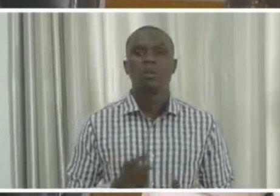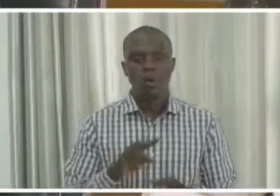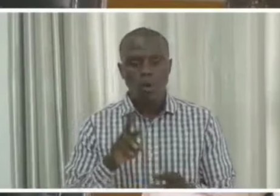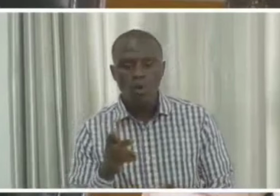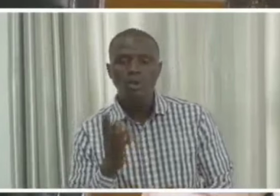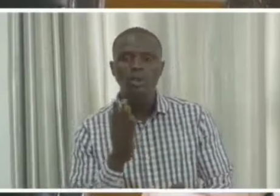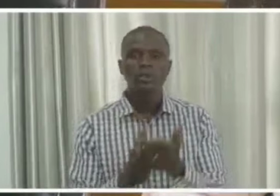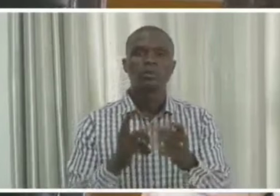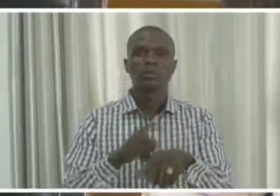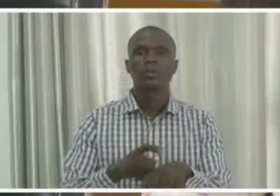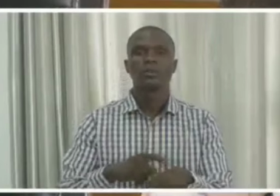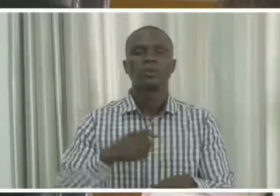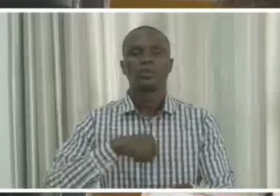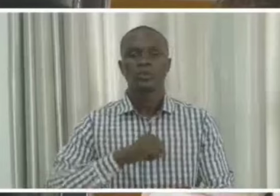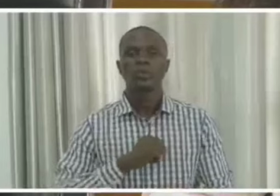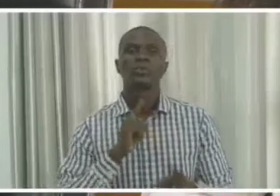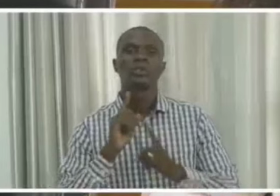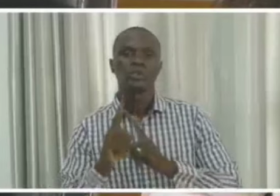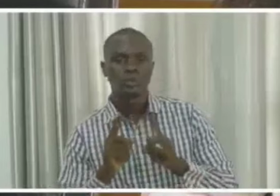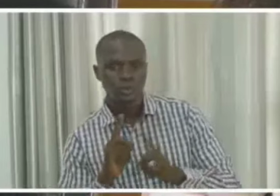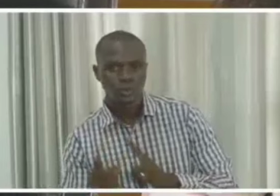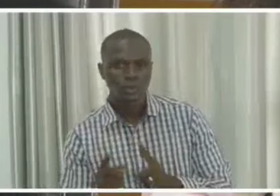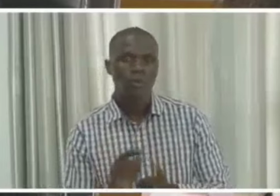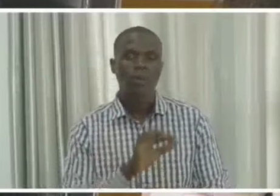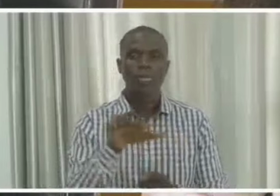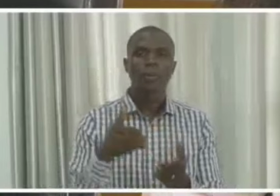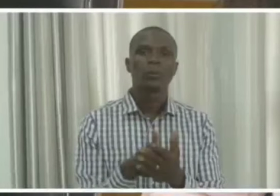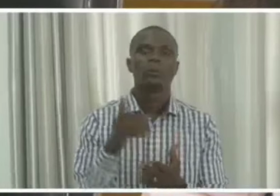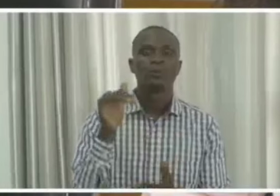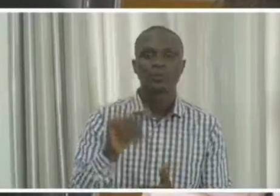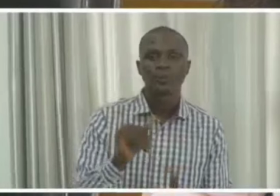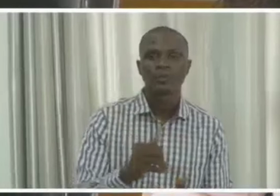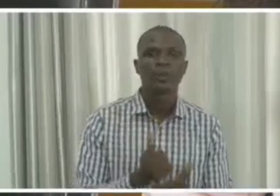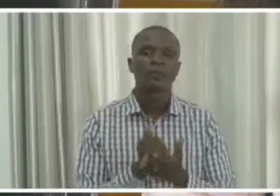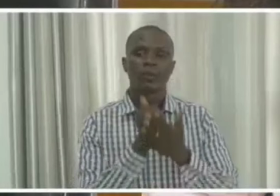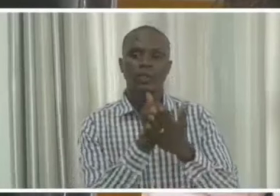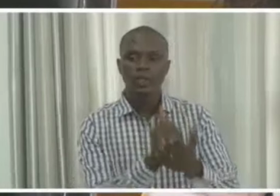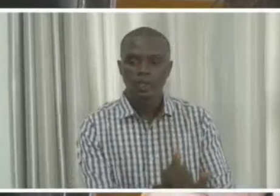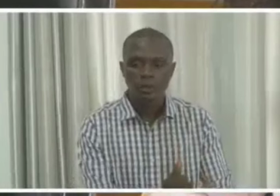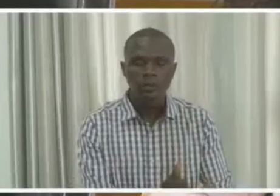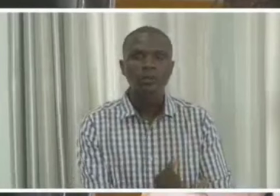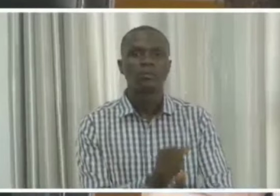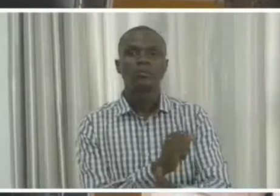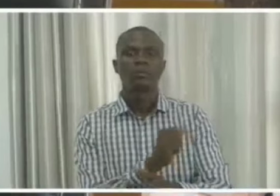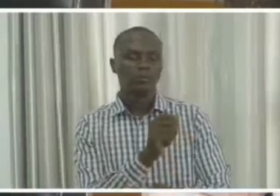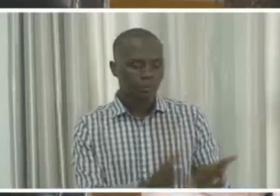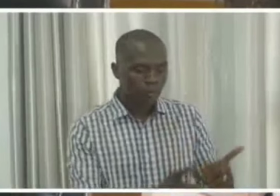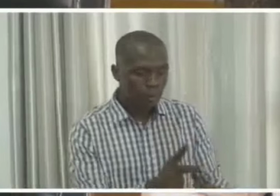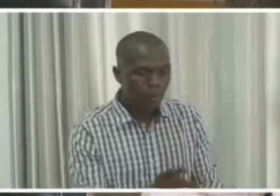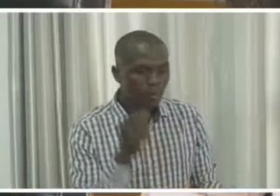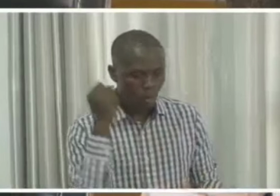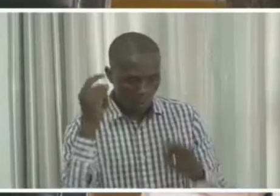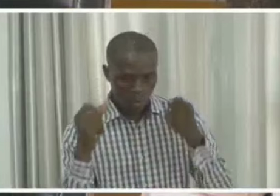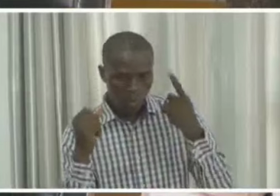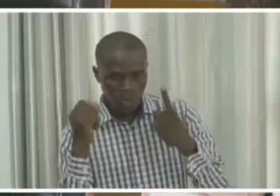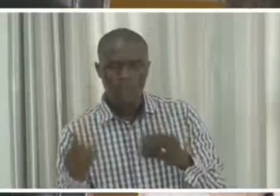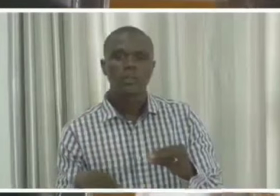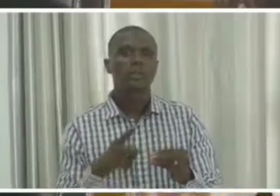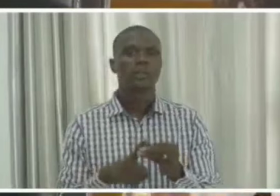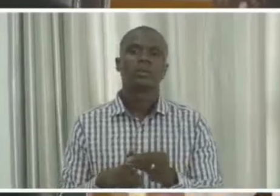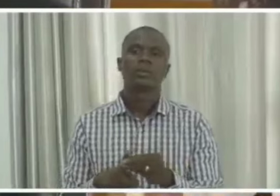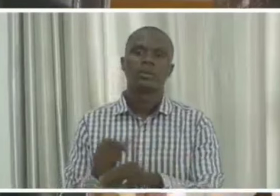that's what they do. Now for boost Salone in your own image and status in the world